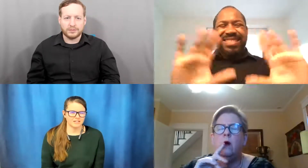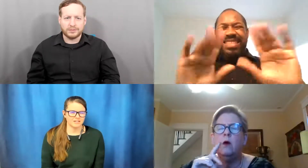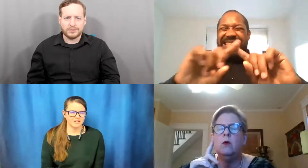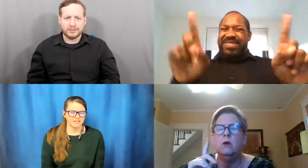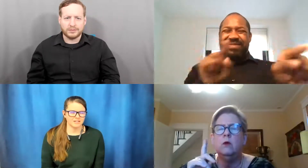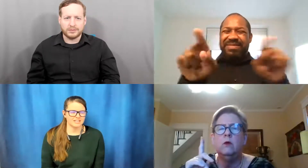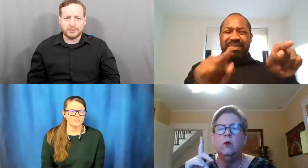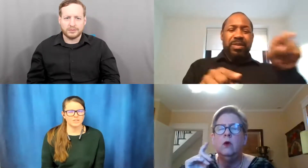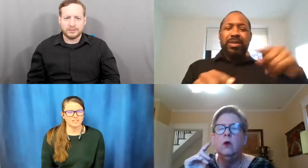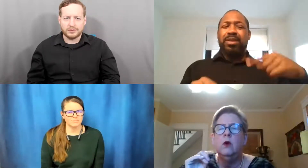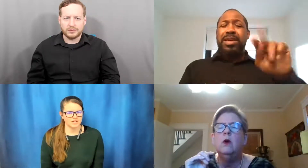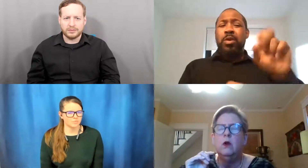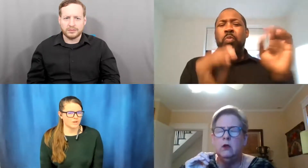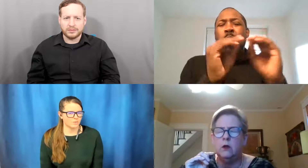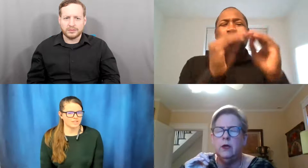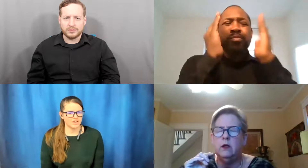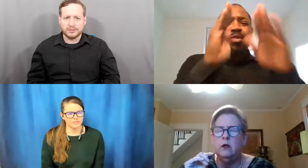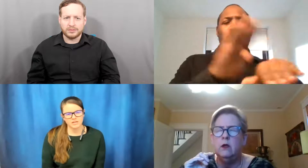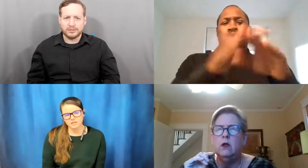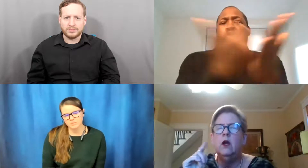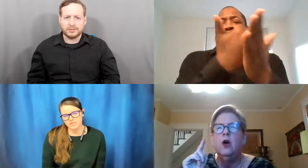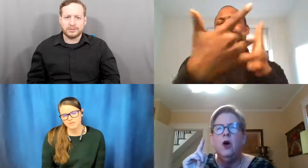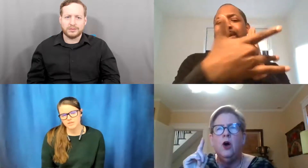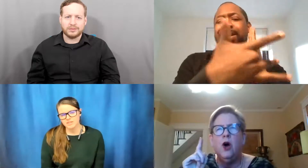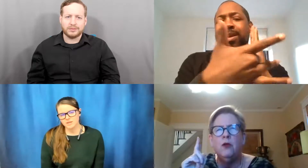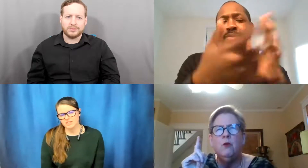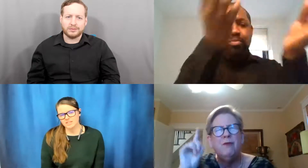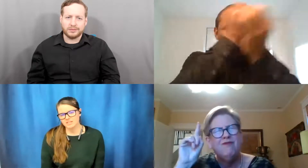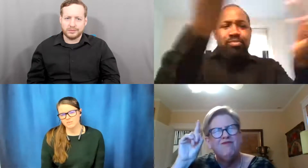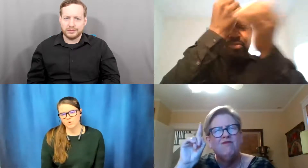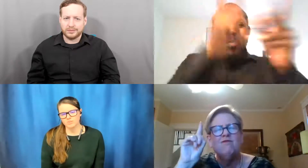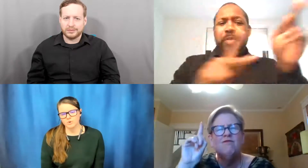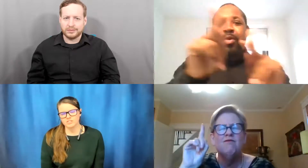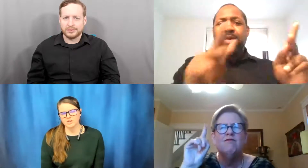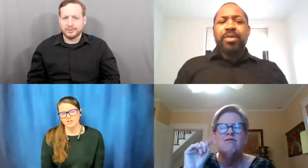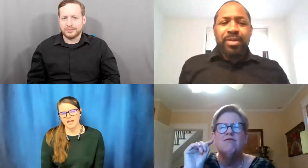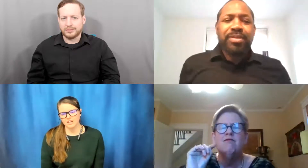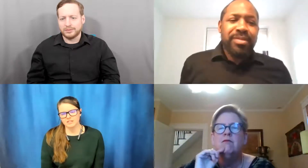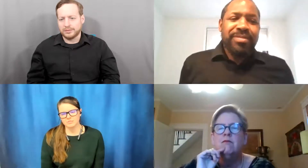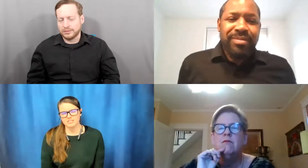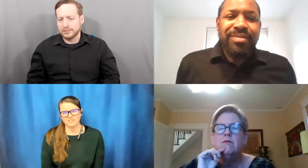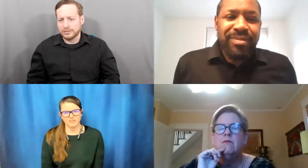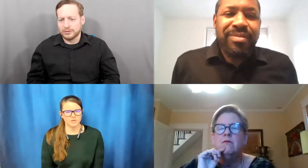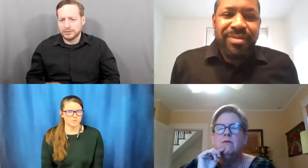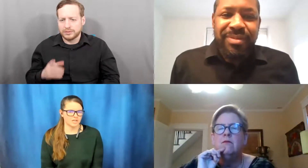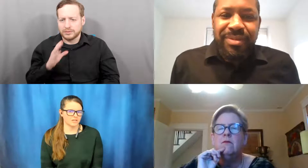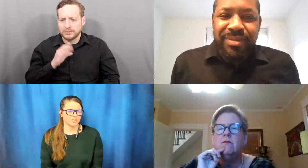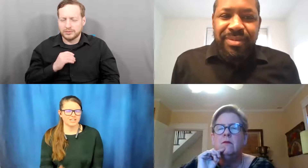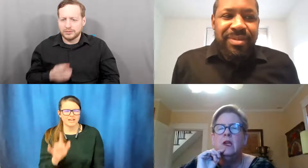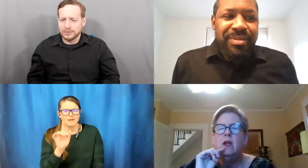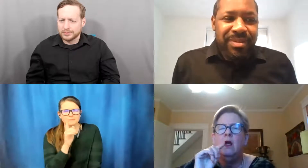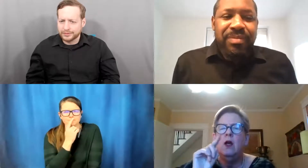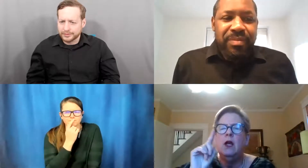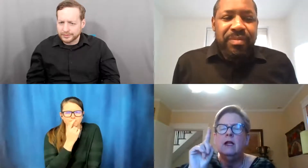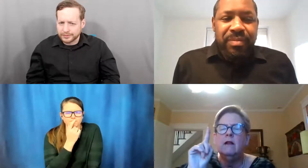exactly, it doesn't really mesh well with the healthcare committee. So I think it's more focused on specific new